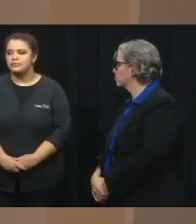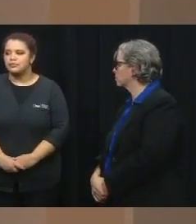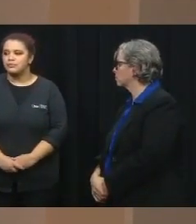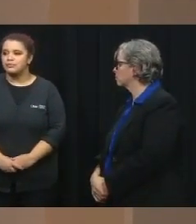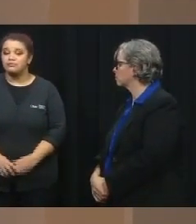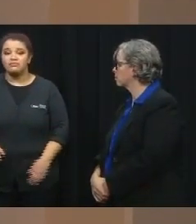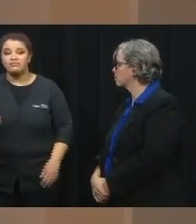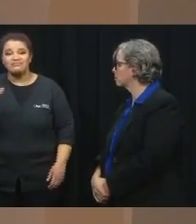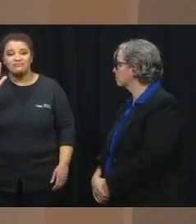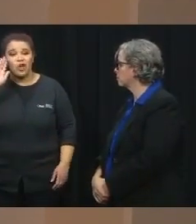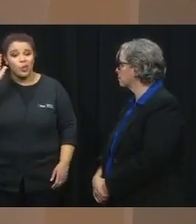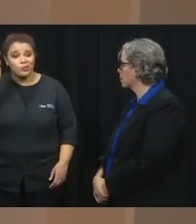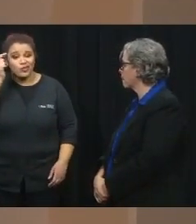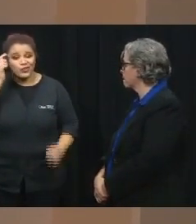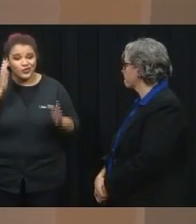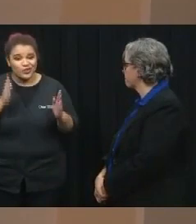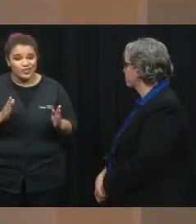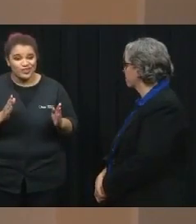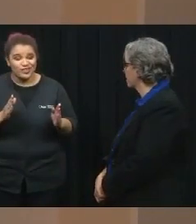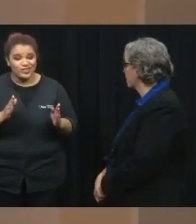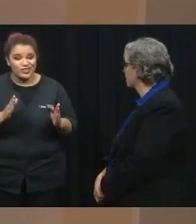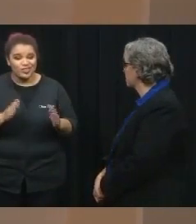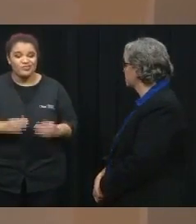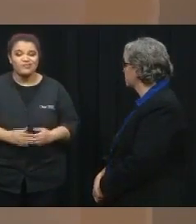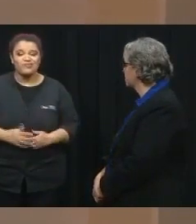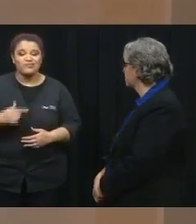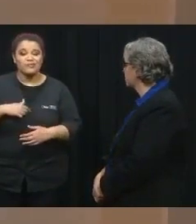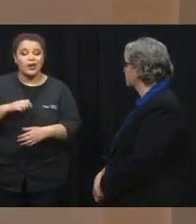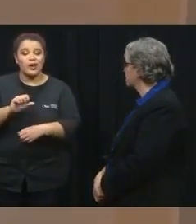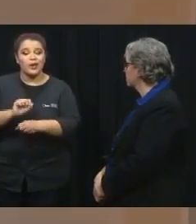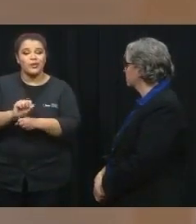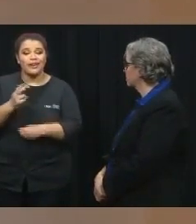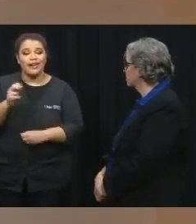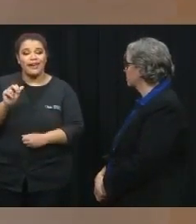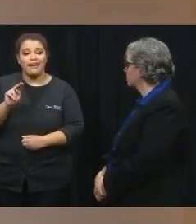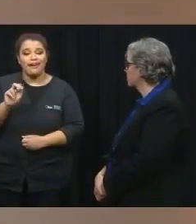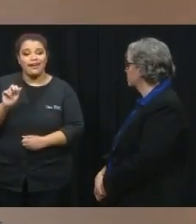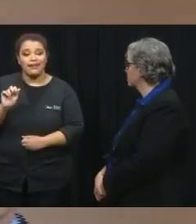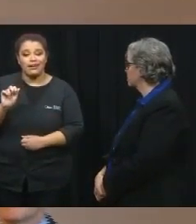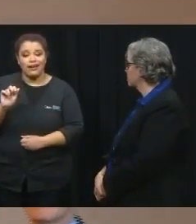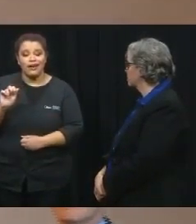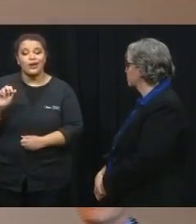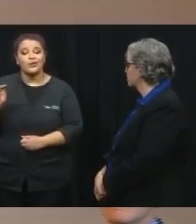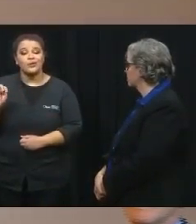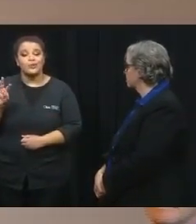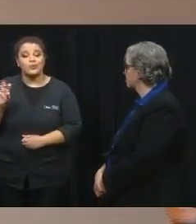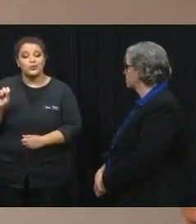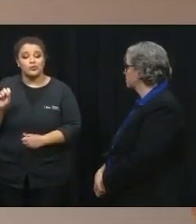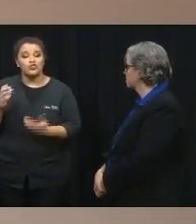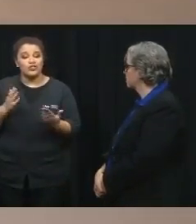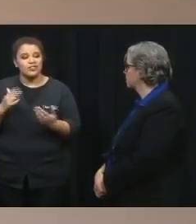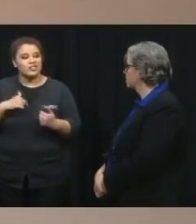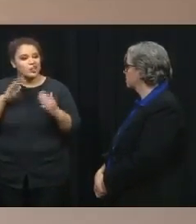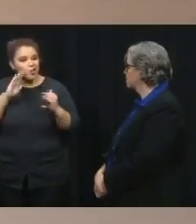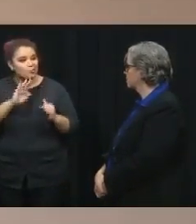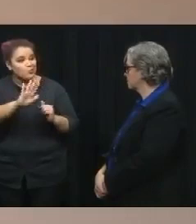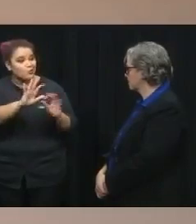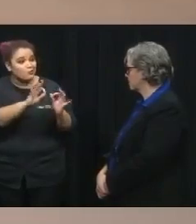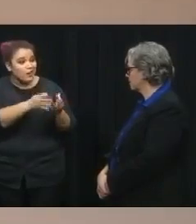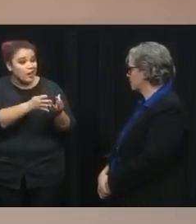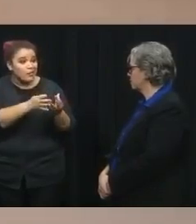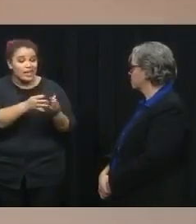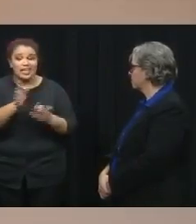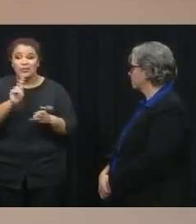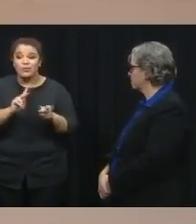Hello, Governor. Paul Teasley, Hannah News Service. I hope your family and those of your administration are well